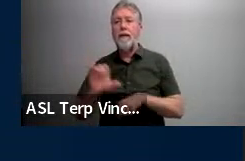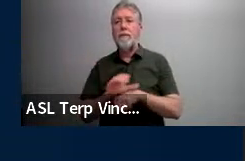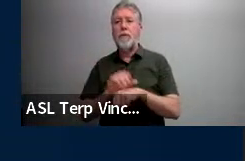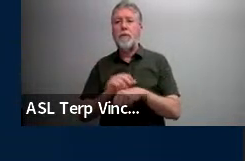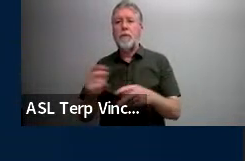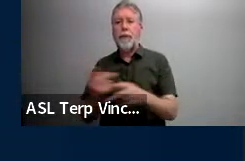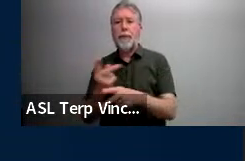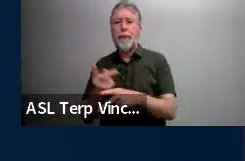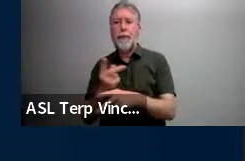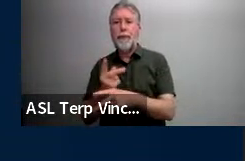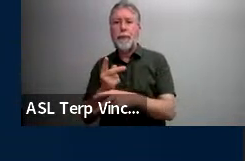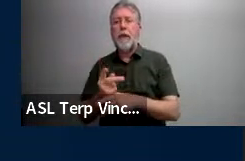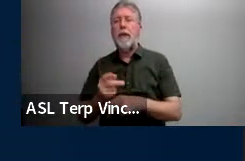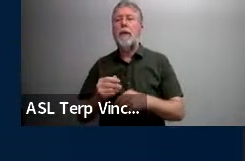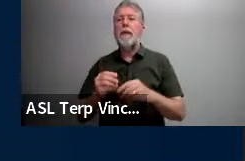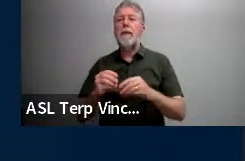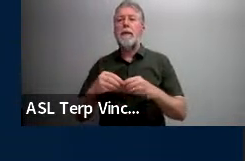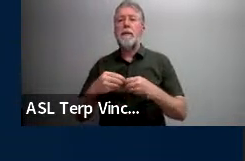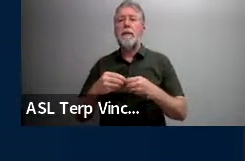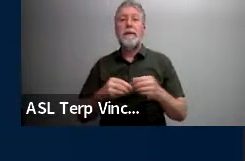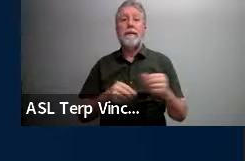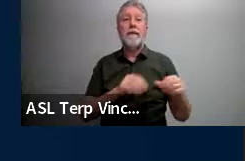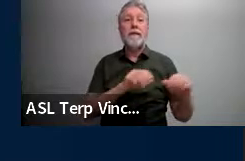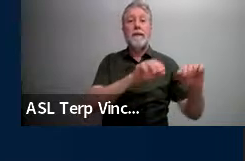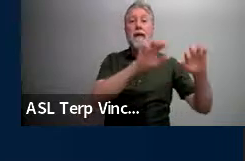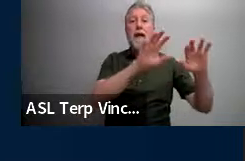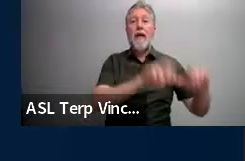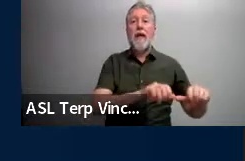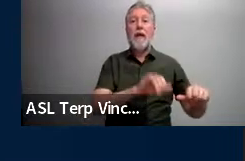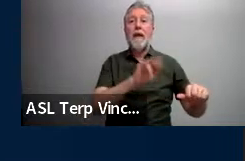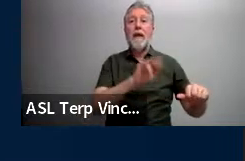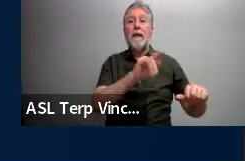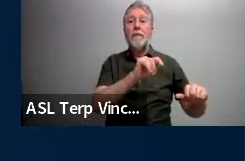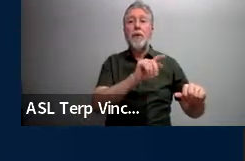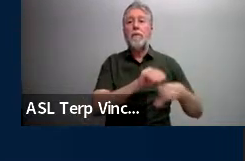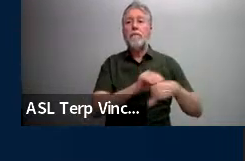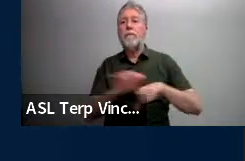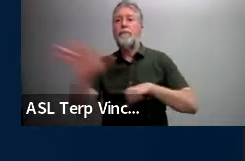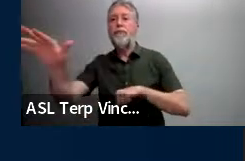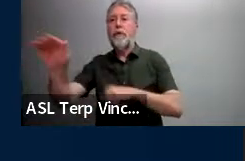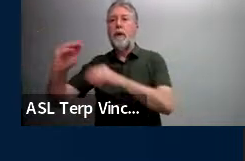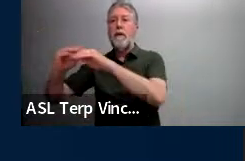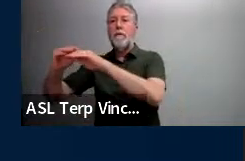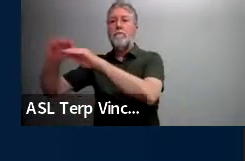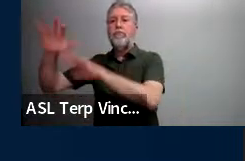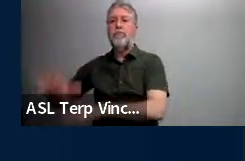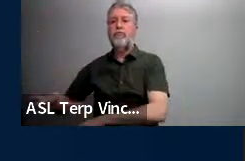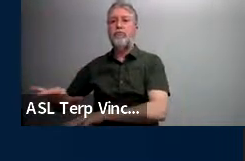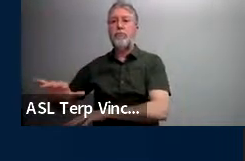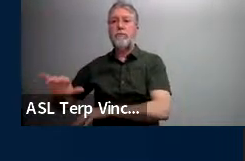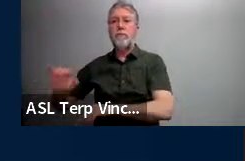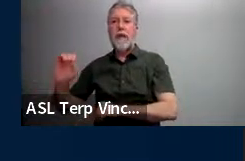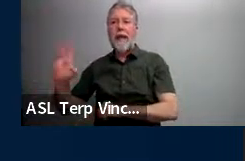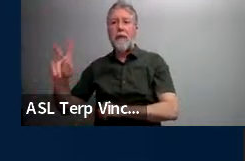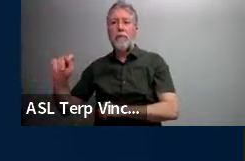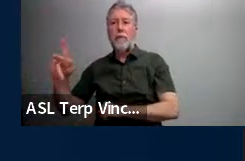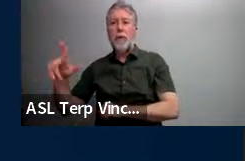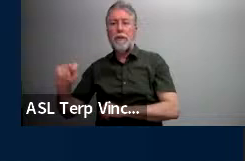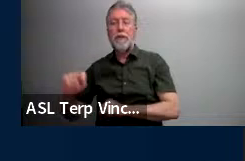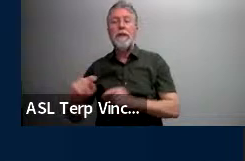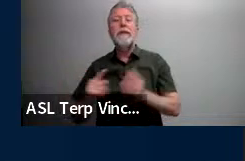they create outputs based on inputs, right? And those inputs are data sets that are sometimes called quote unquote training